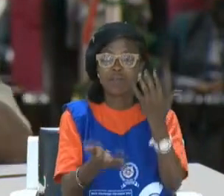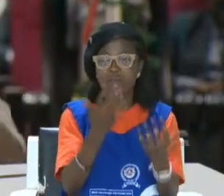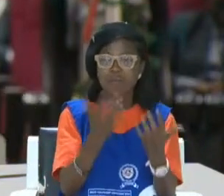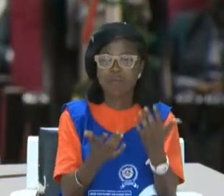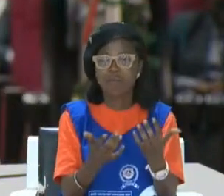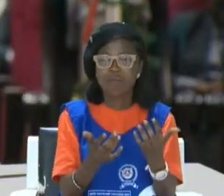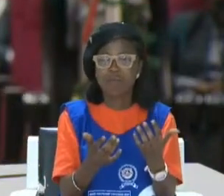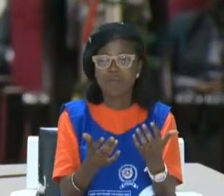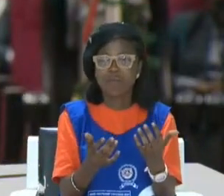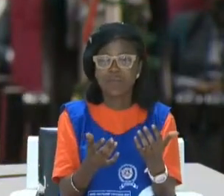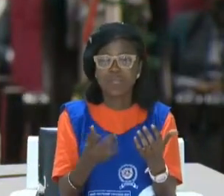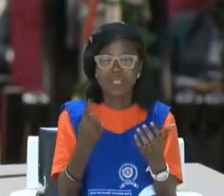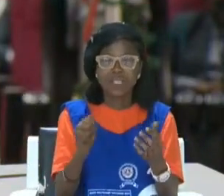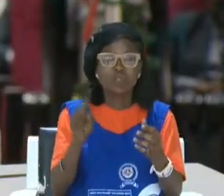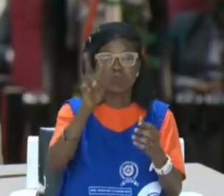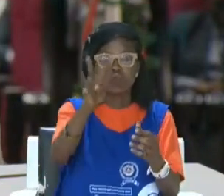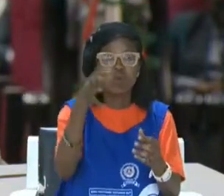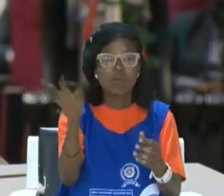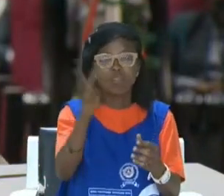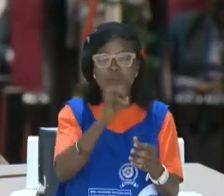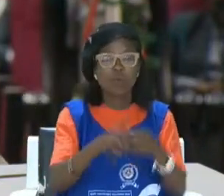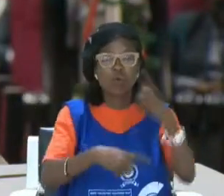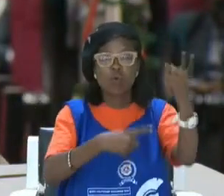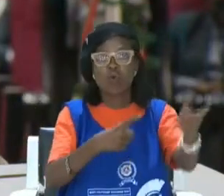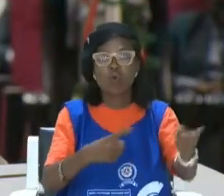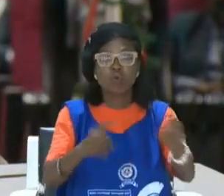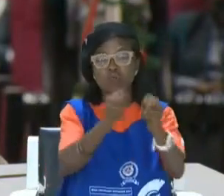The two of them go together.